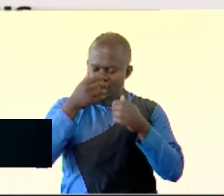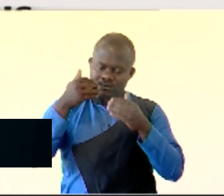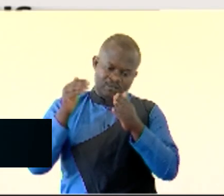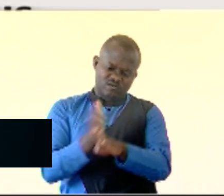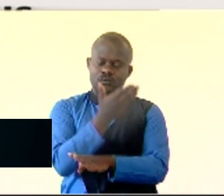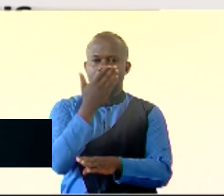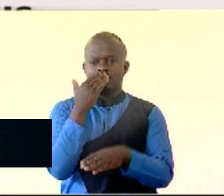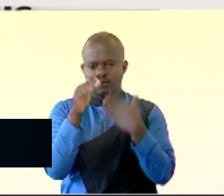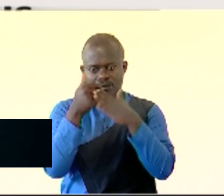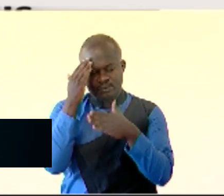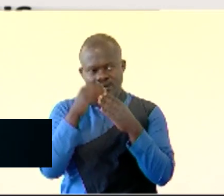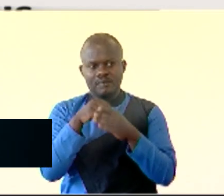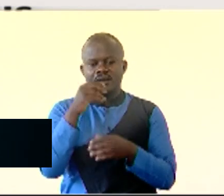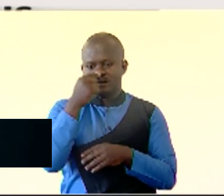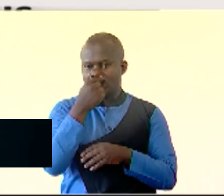mucus secreted by the nose.